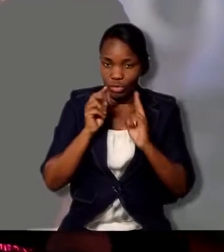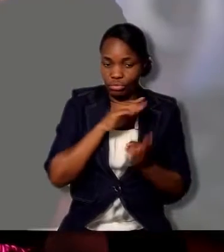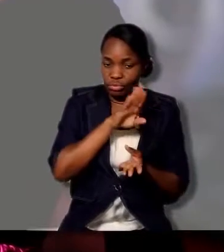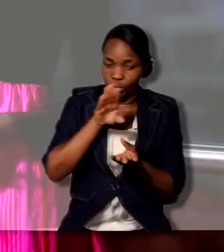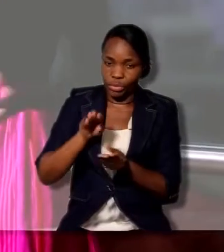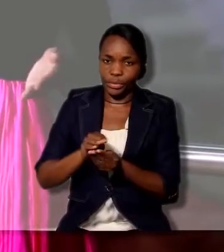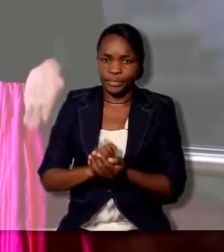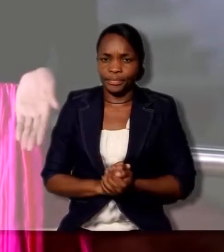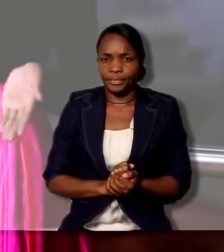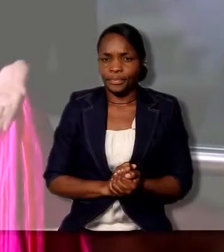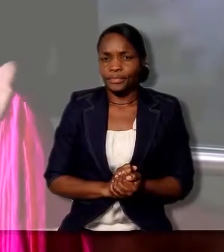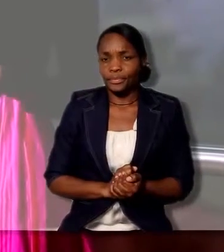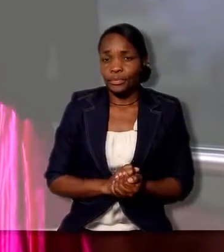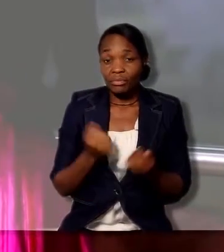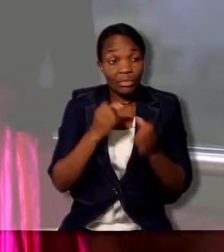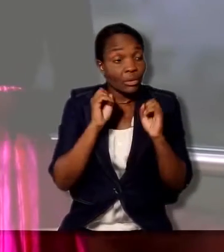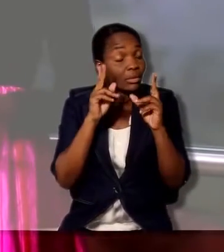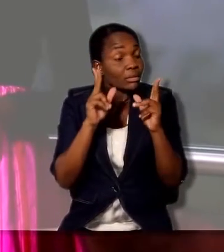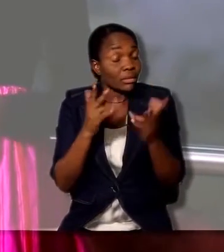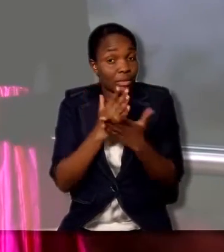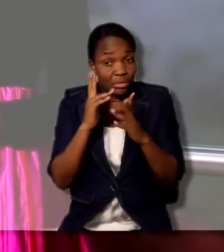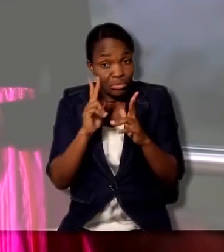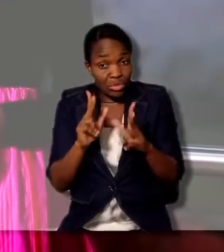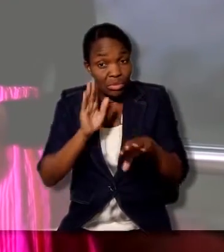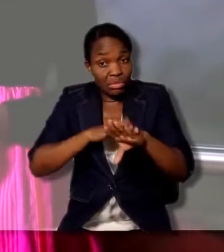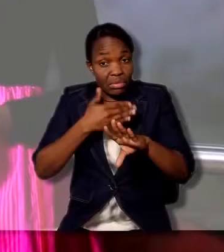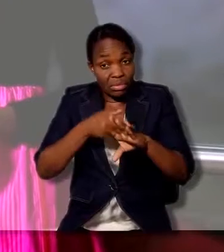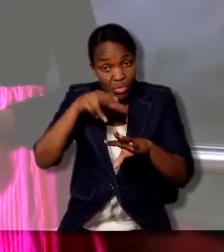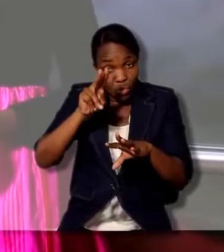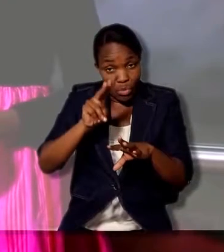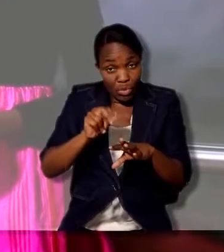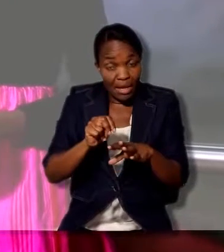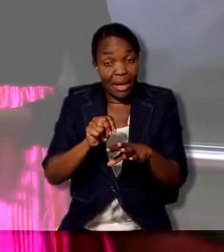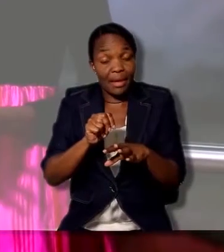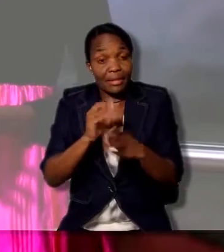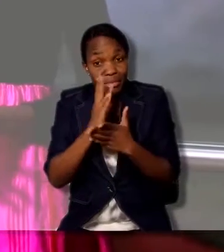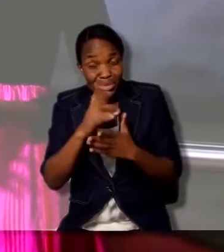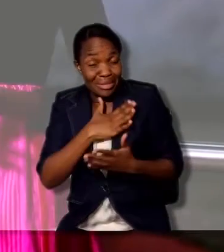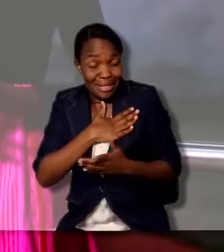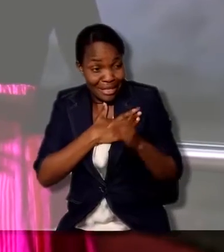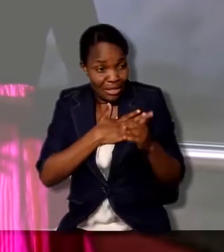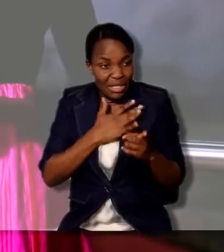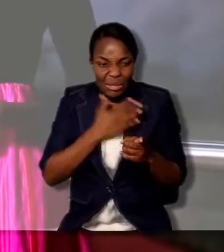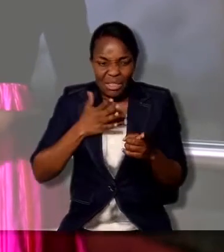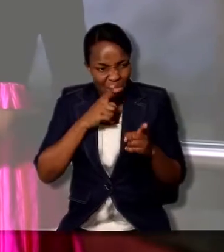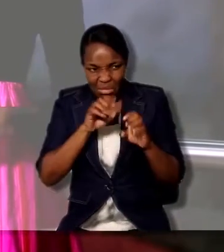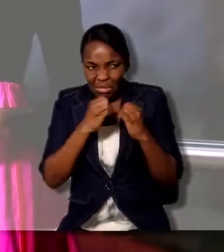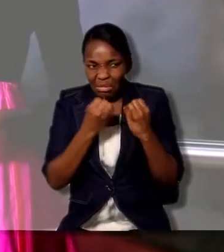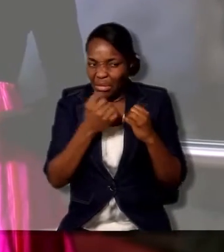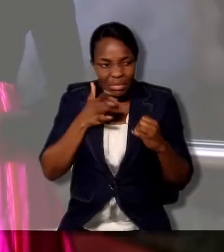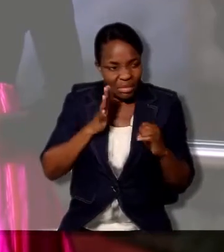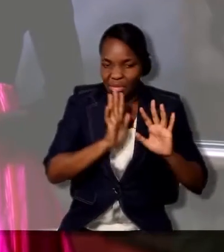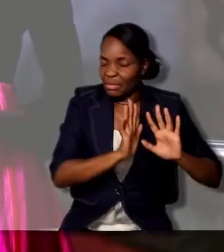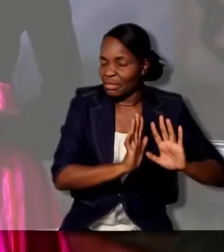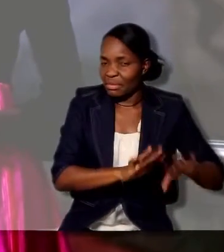far. Well, viewers, some people like the UN, some hate it. Some say the organization is an